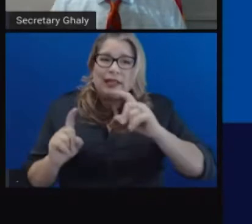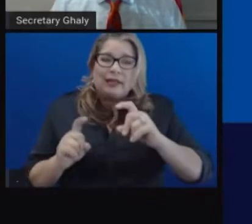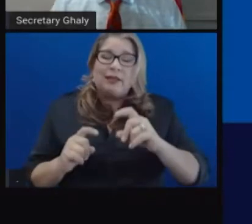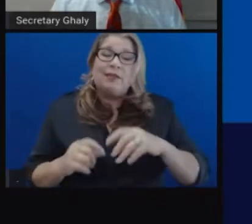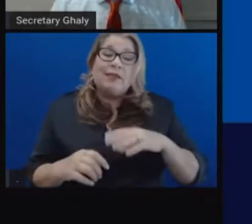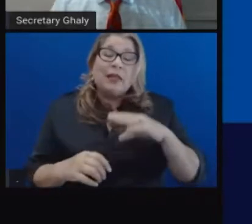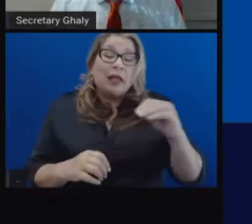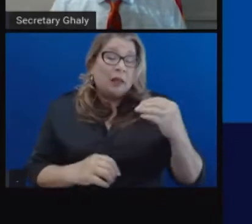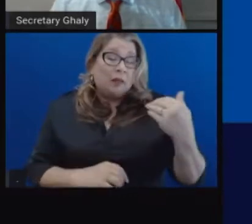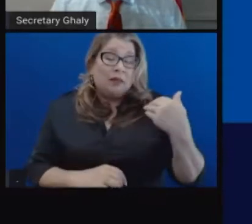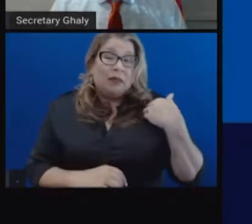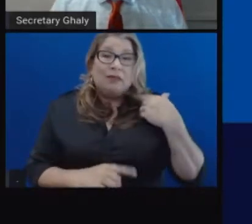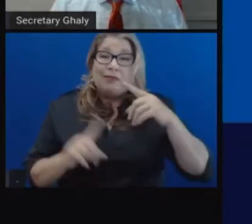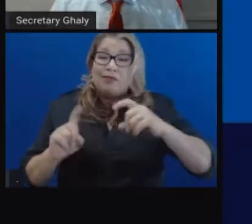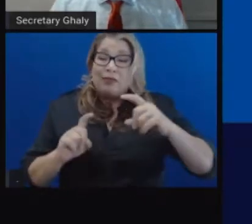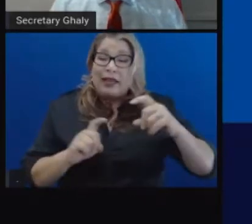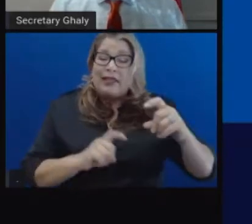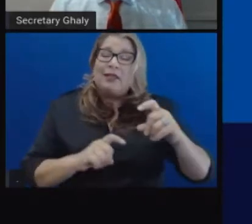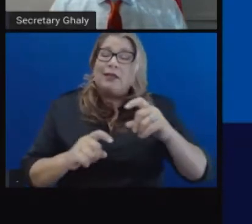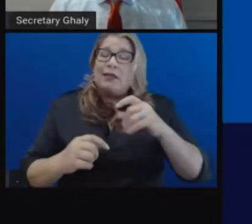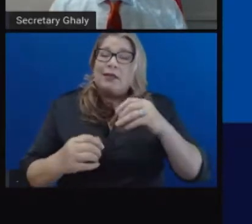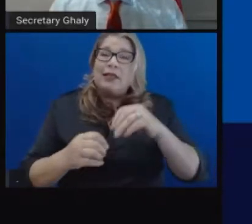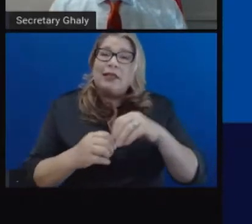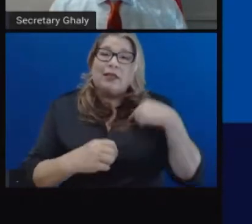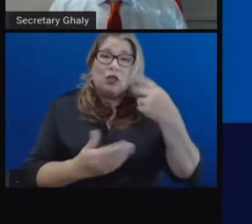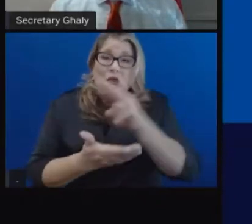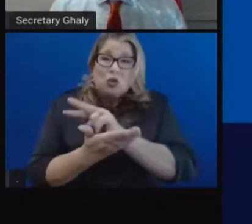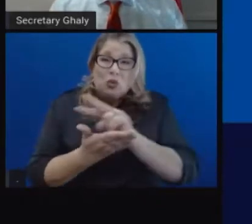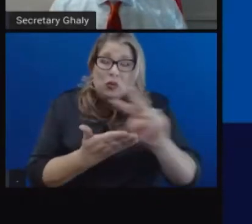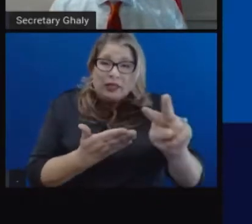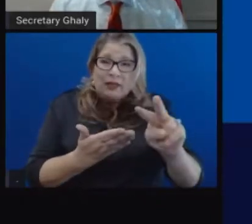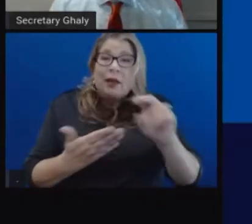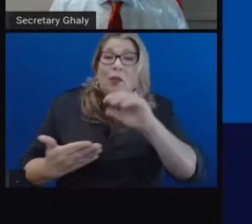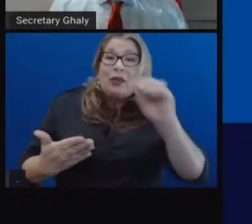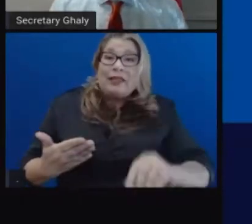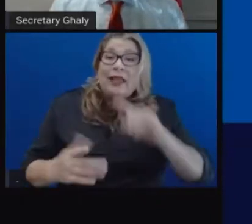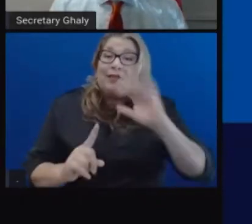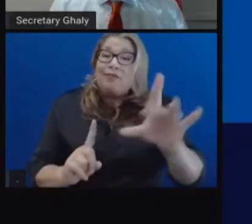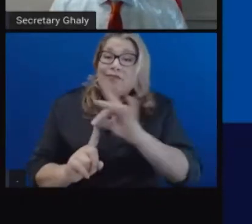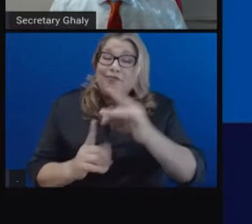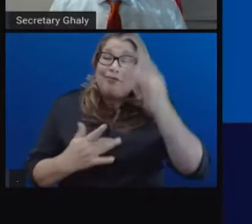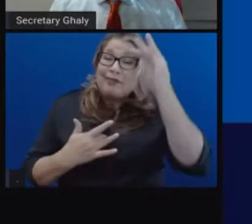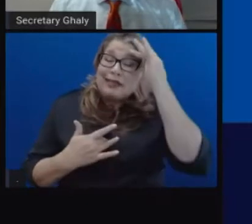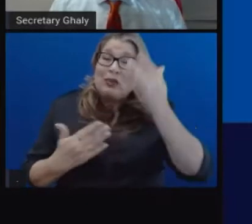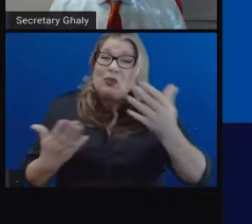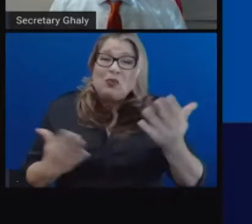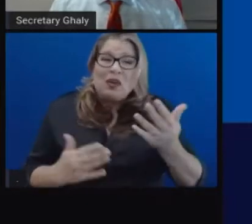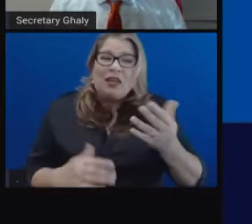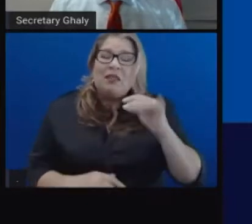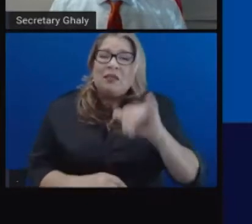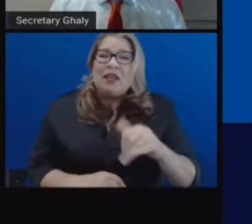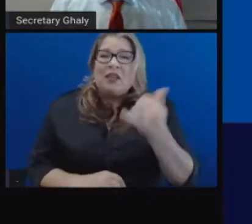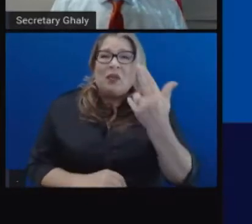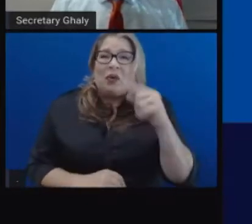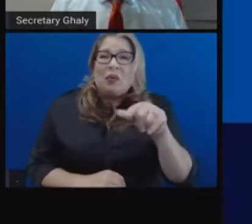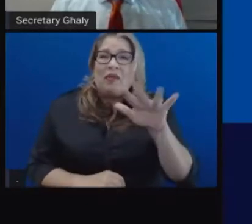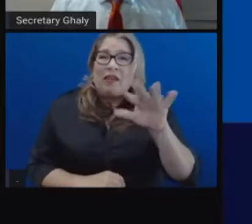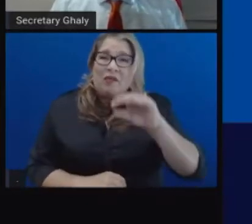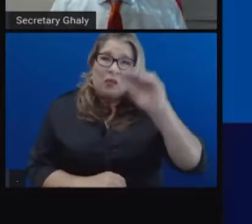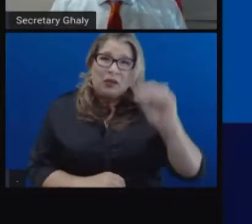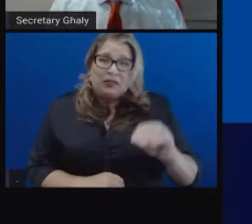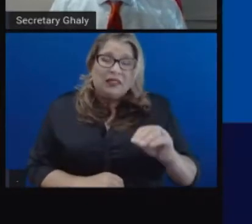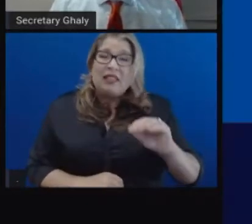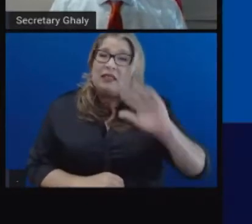down to 13.5%. Good news here is believe it's really stable, bouncing up and down a little bit as we always see,